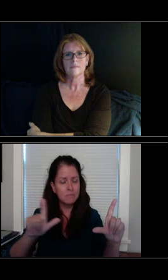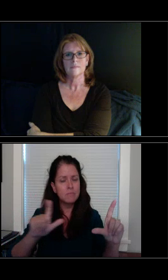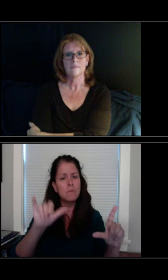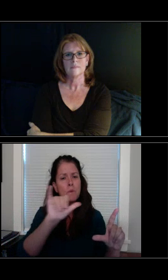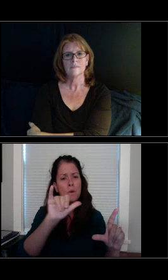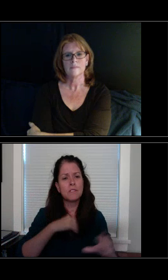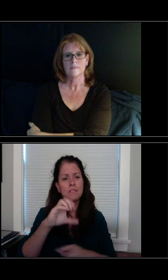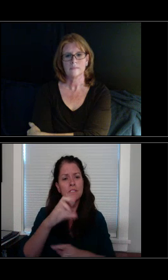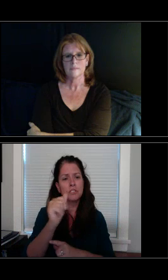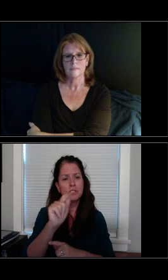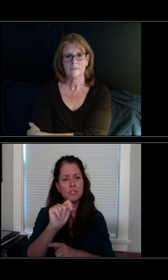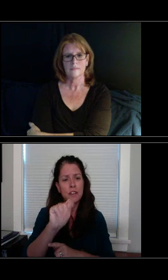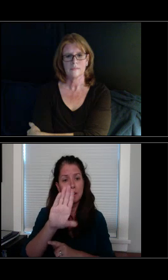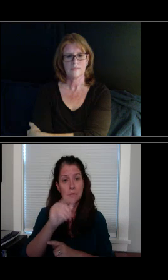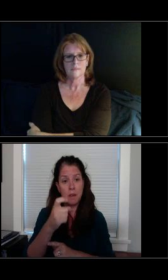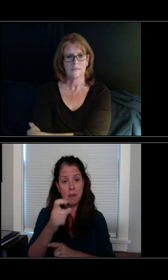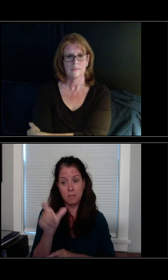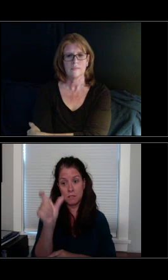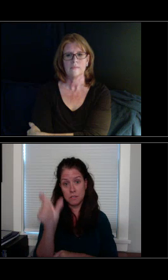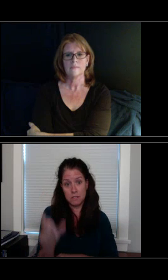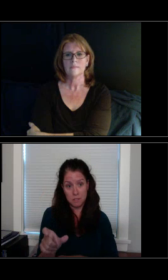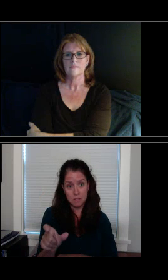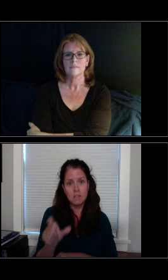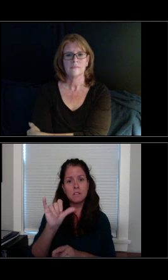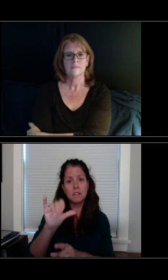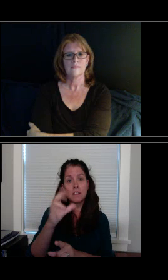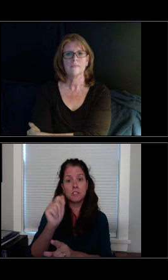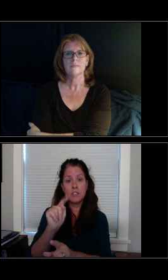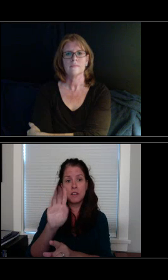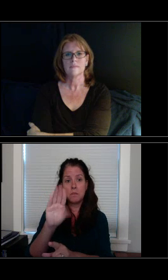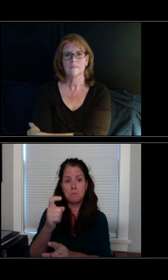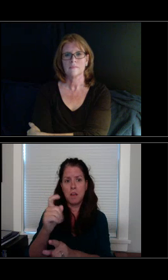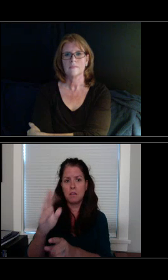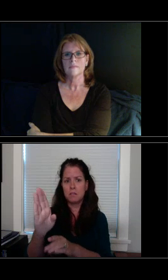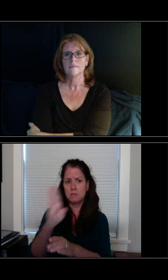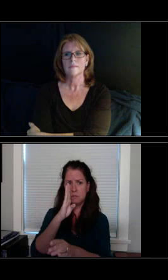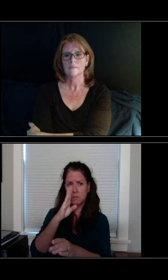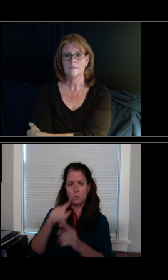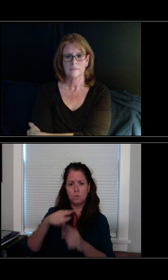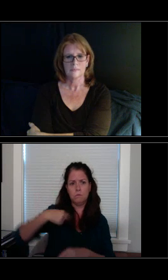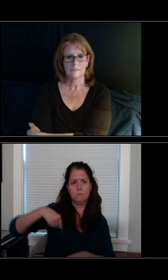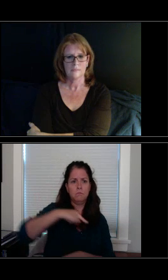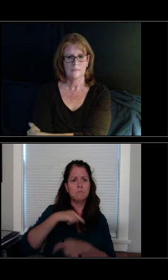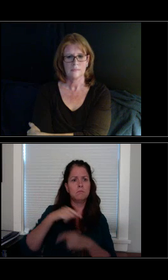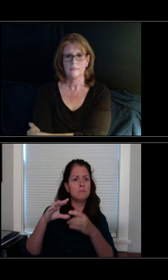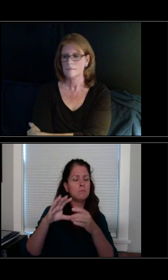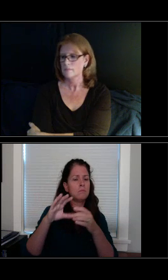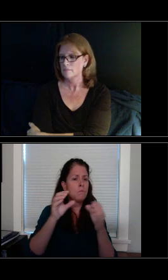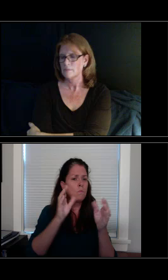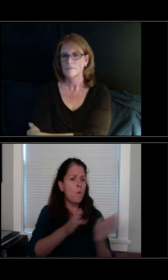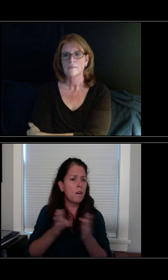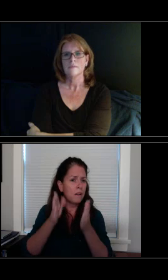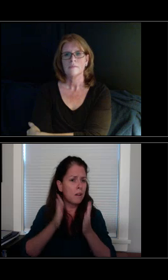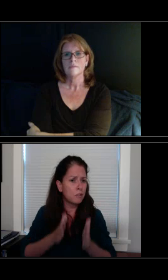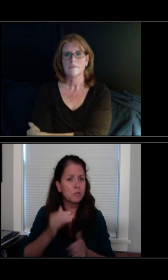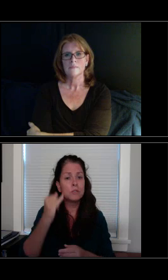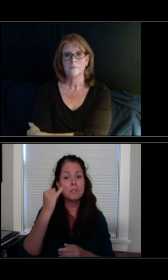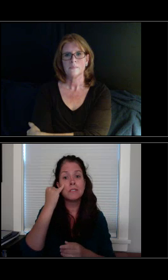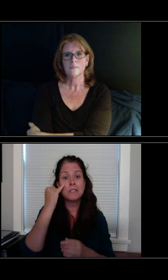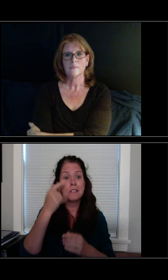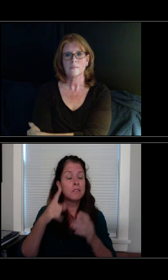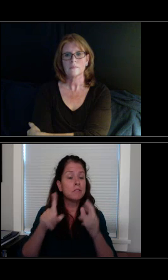technical approaches as to how you can adjust the sizes of the screen, how you can control your chat box, and how you can